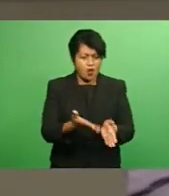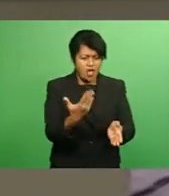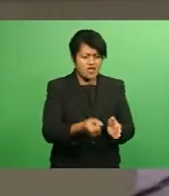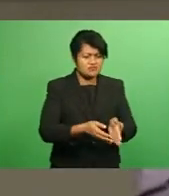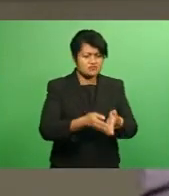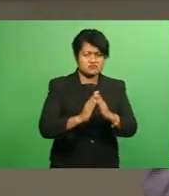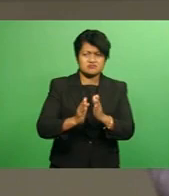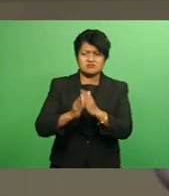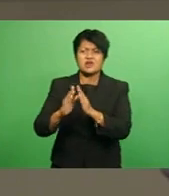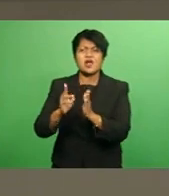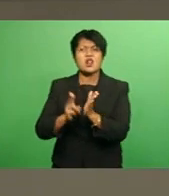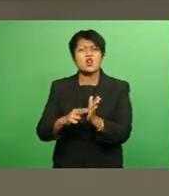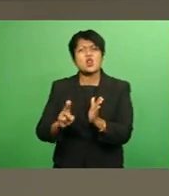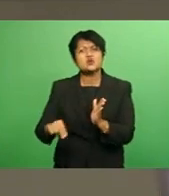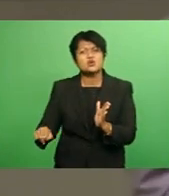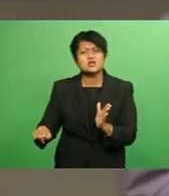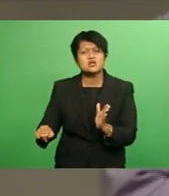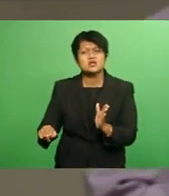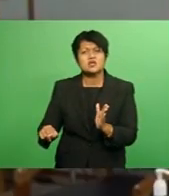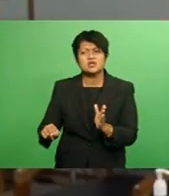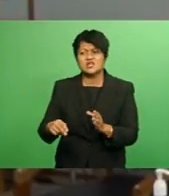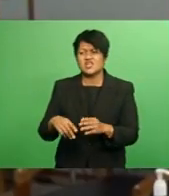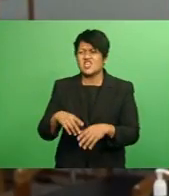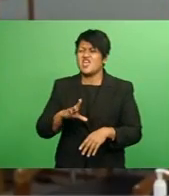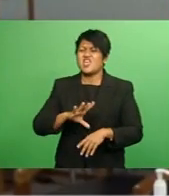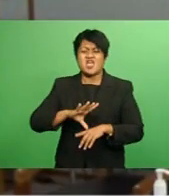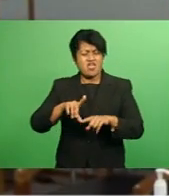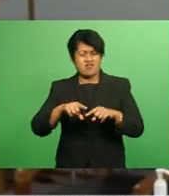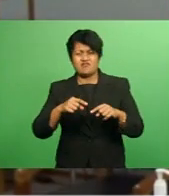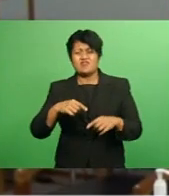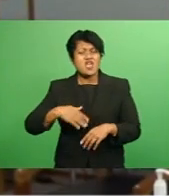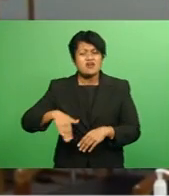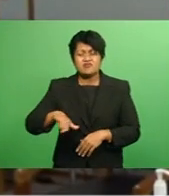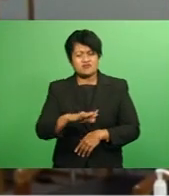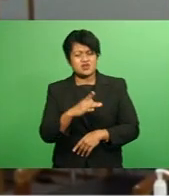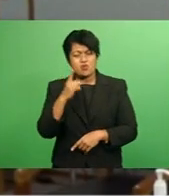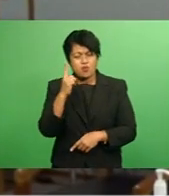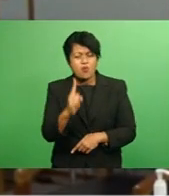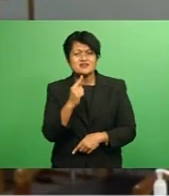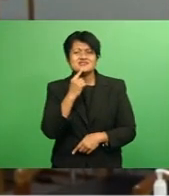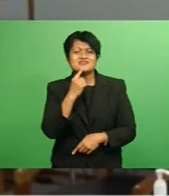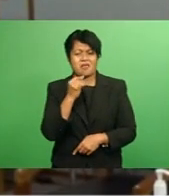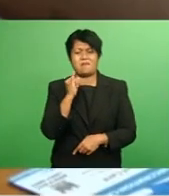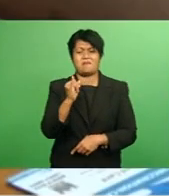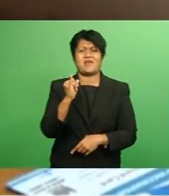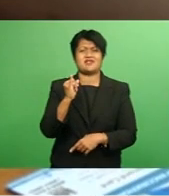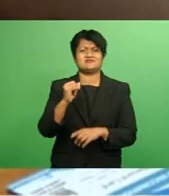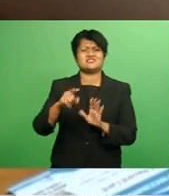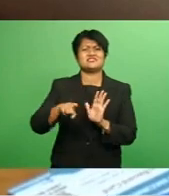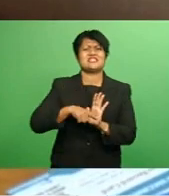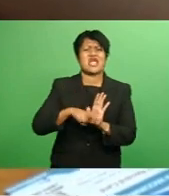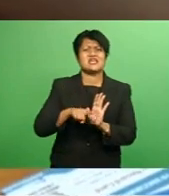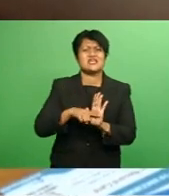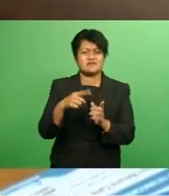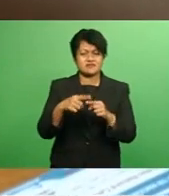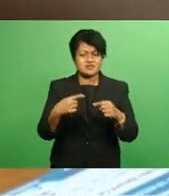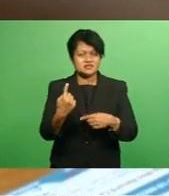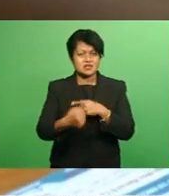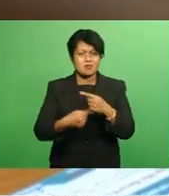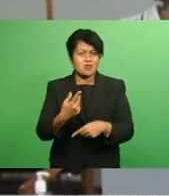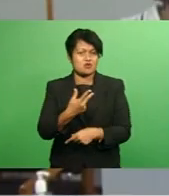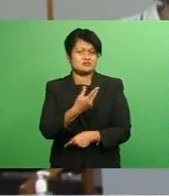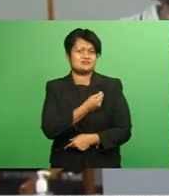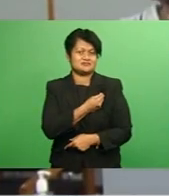Nosori. Everybody says bad things to them. Dr. Fong says the ministry has been pleading with Fijians to register for the